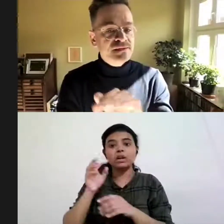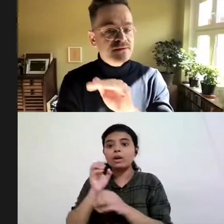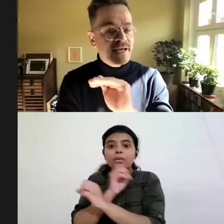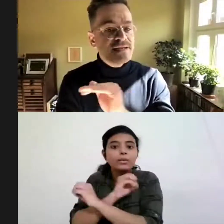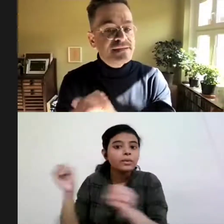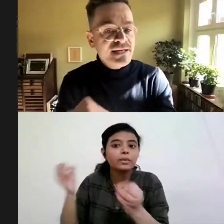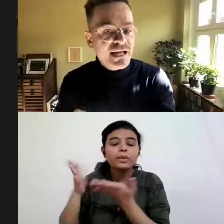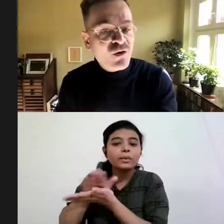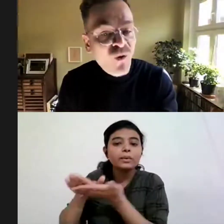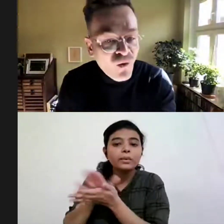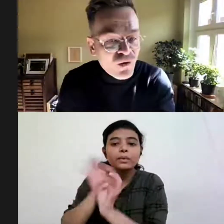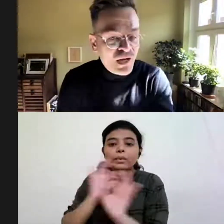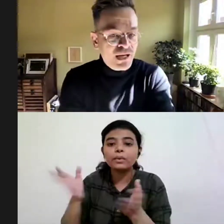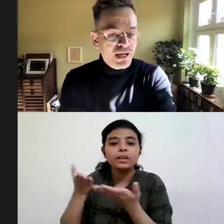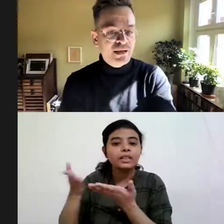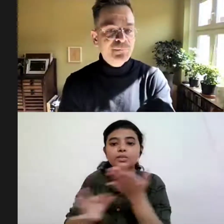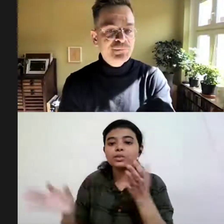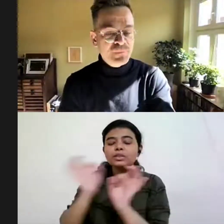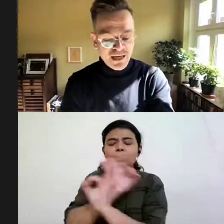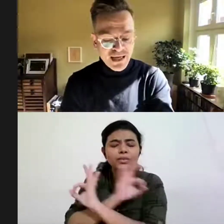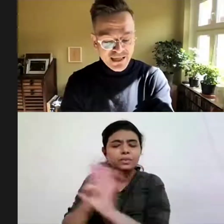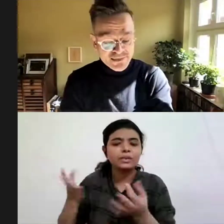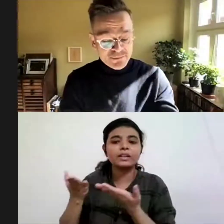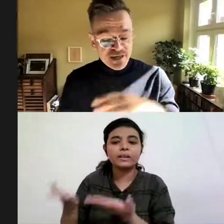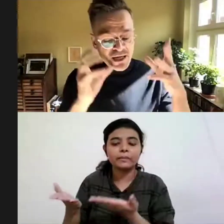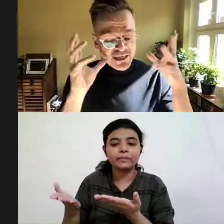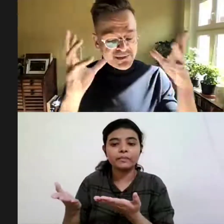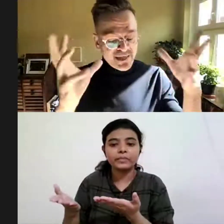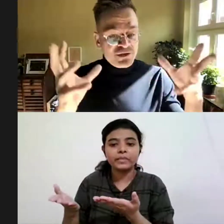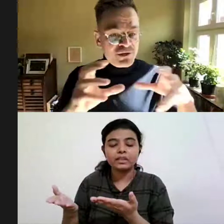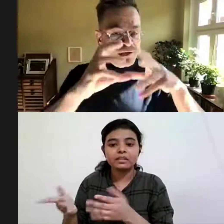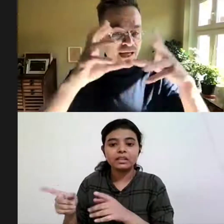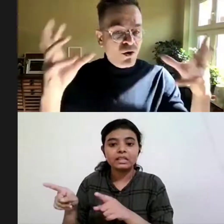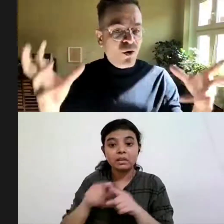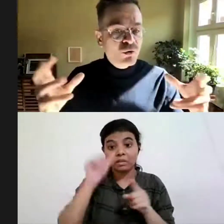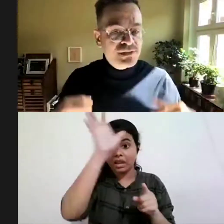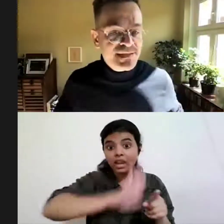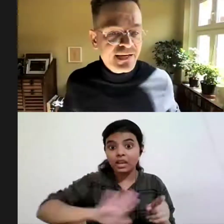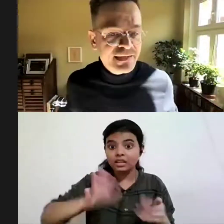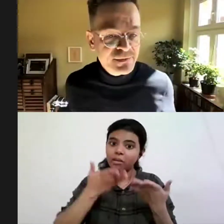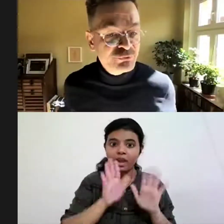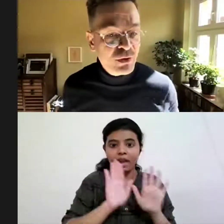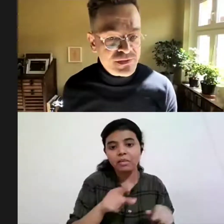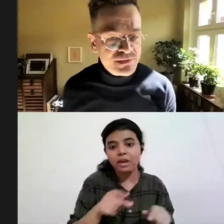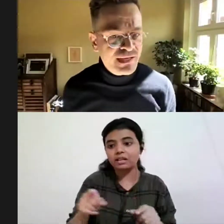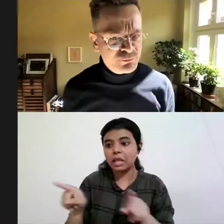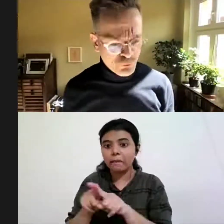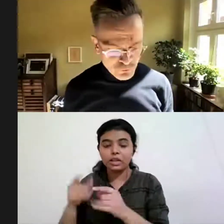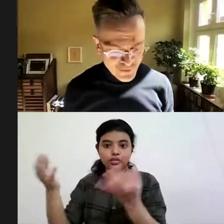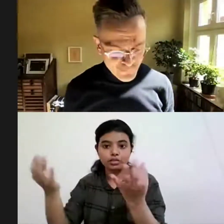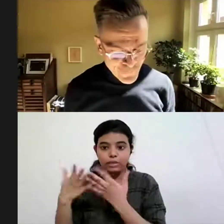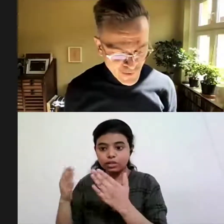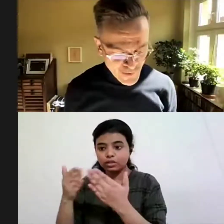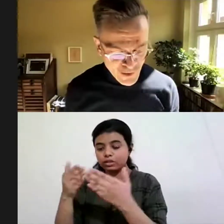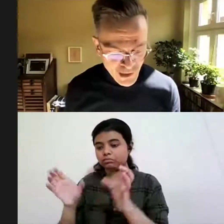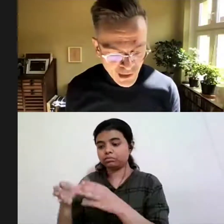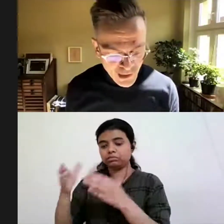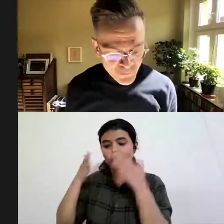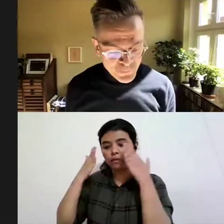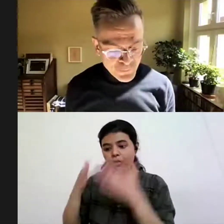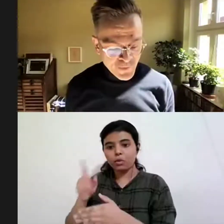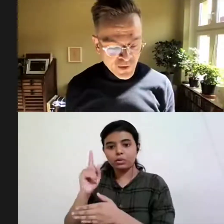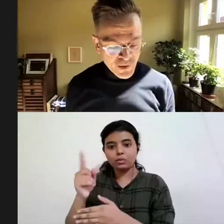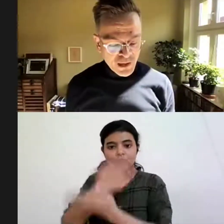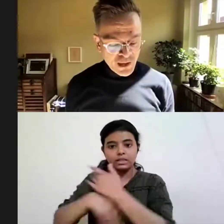like this existing at all, like as a specialization, like a whole studies program.